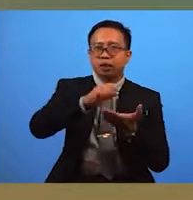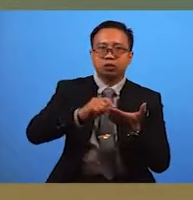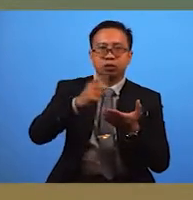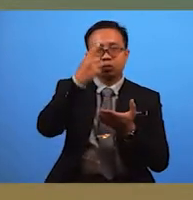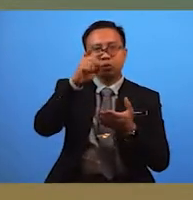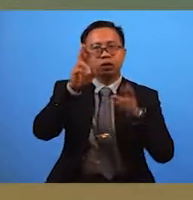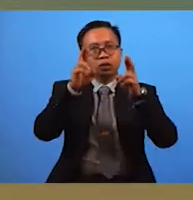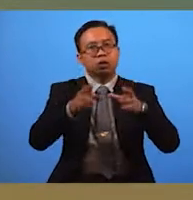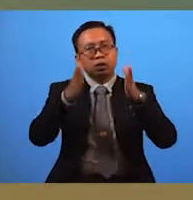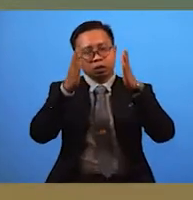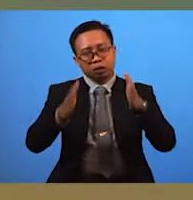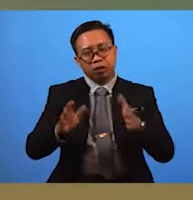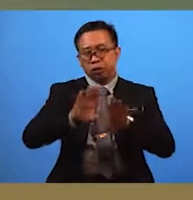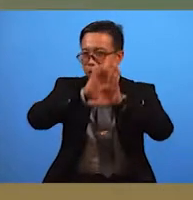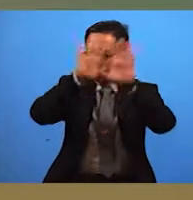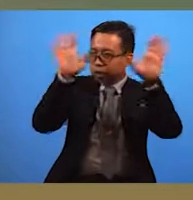be clear.